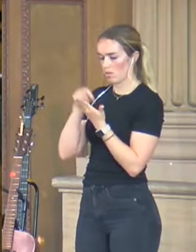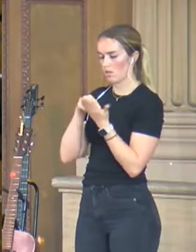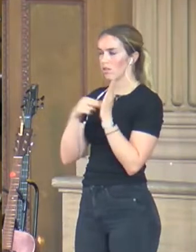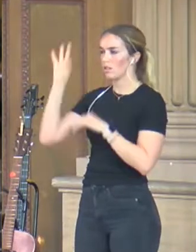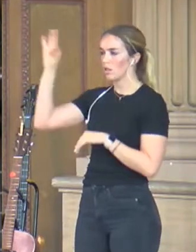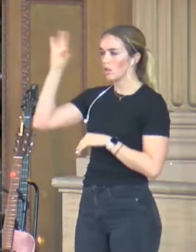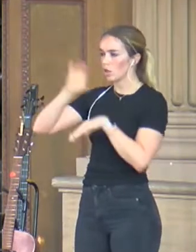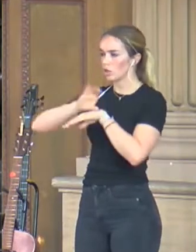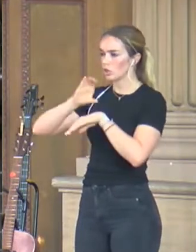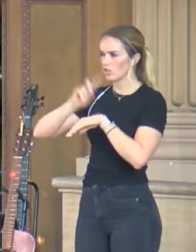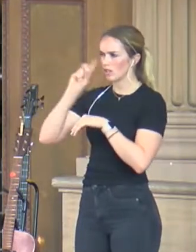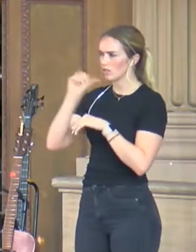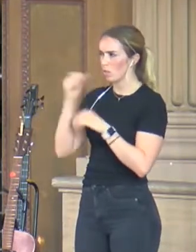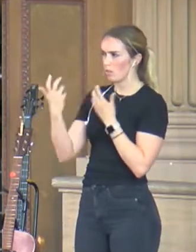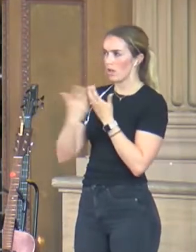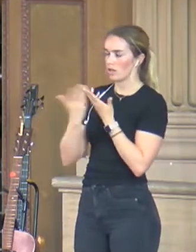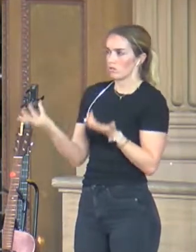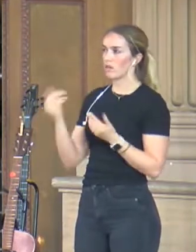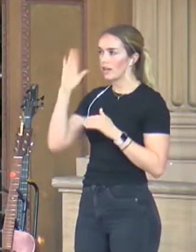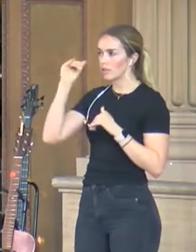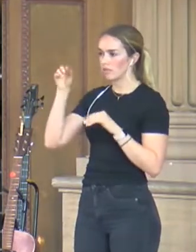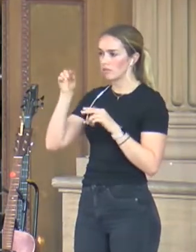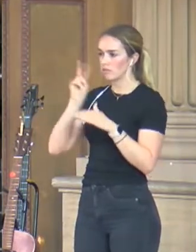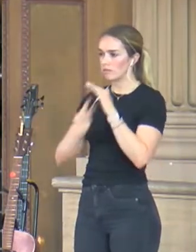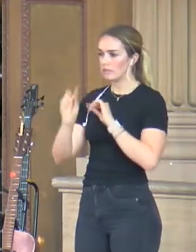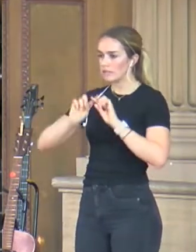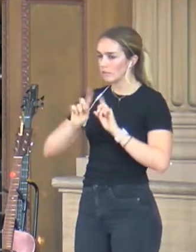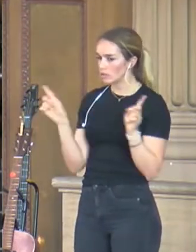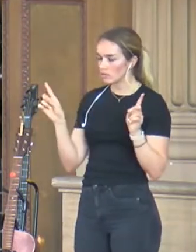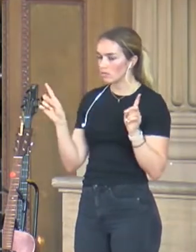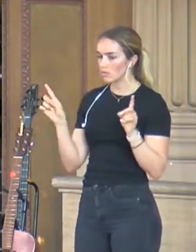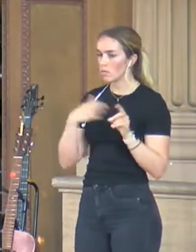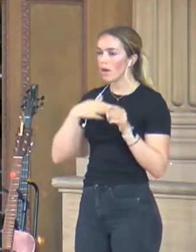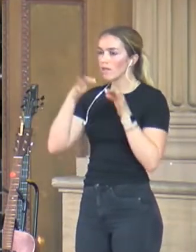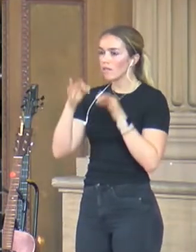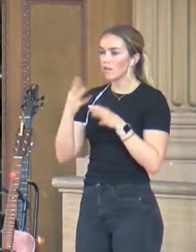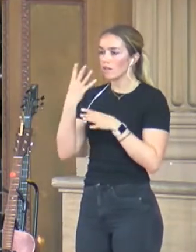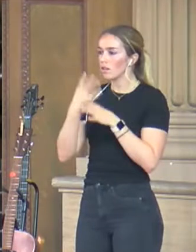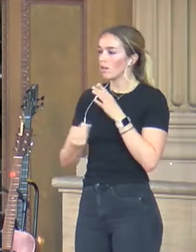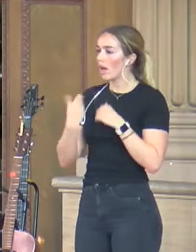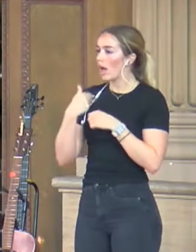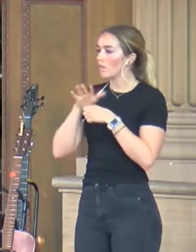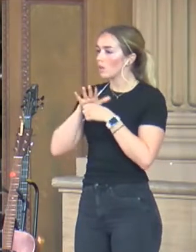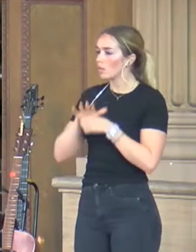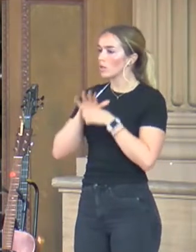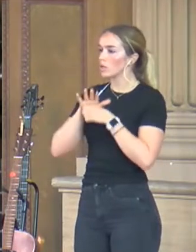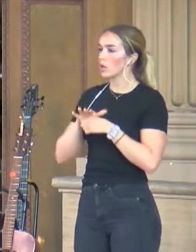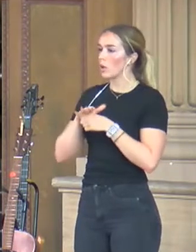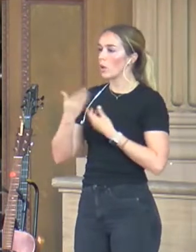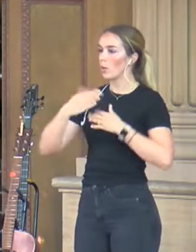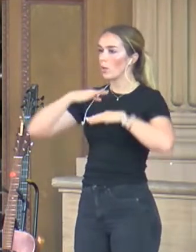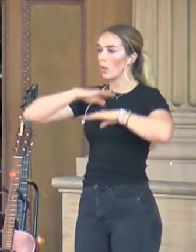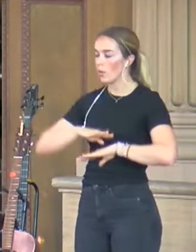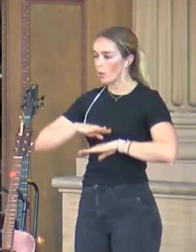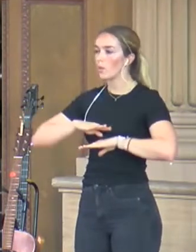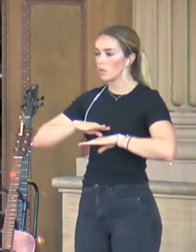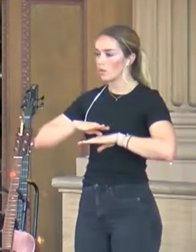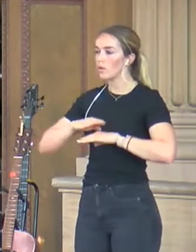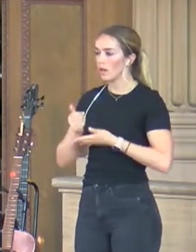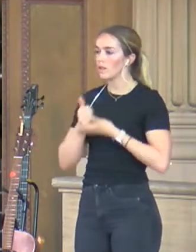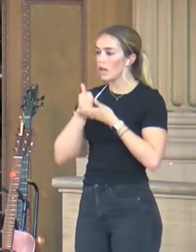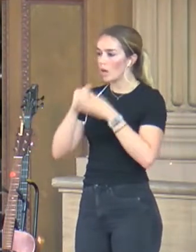front. That it wasn't what they expected. And their faith lacked the pressure relief valve that was designed to